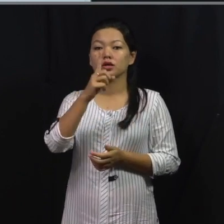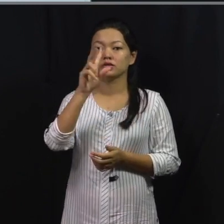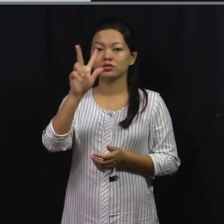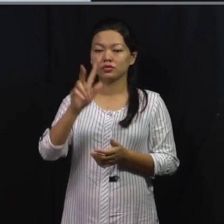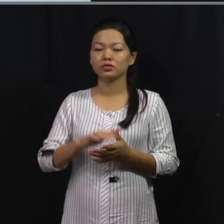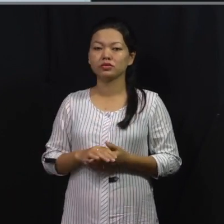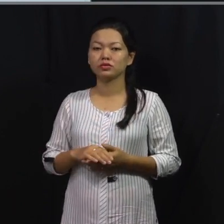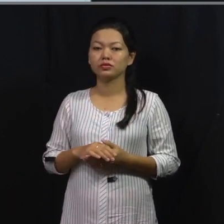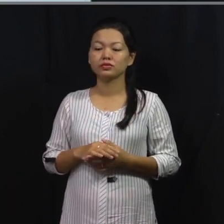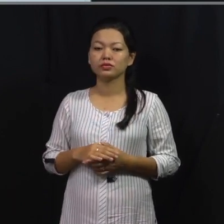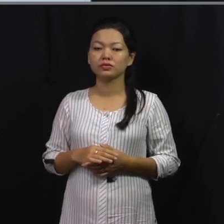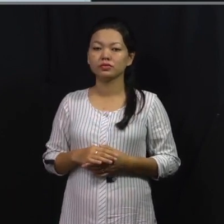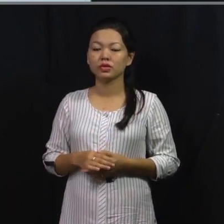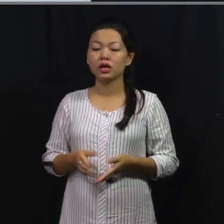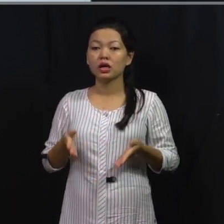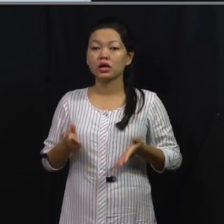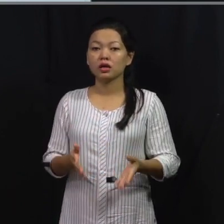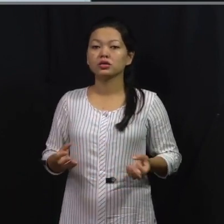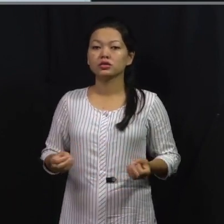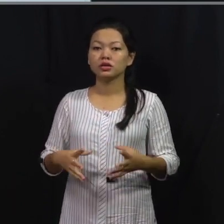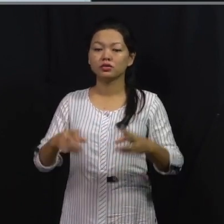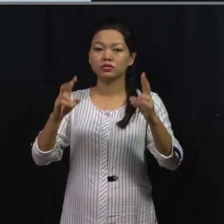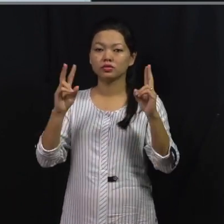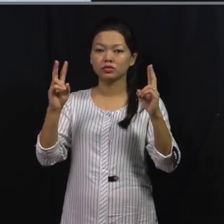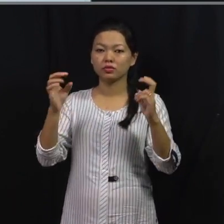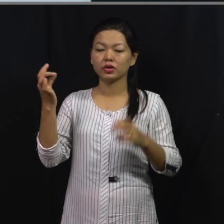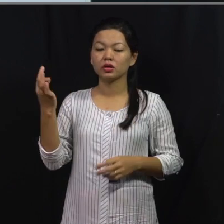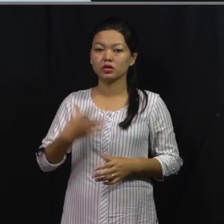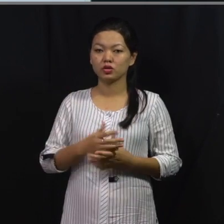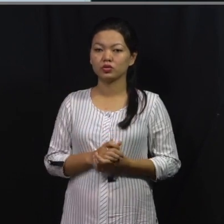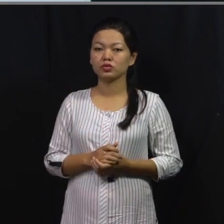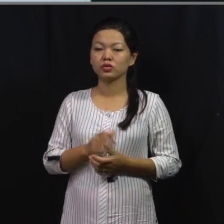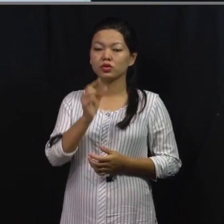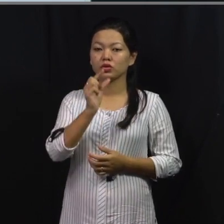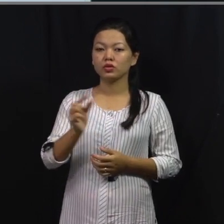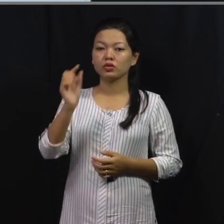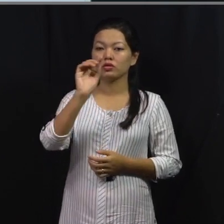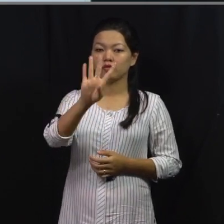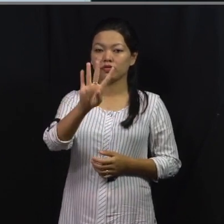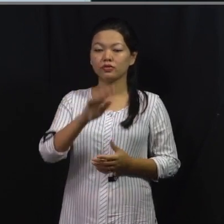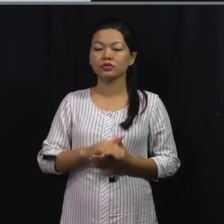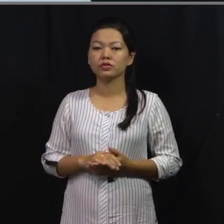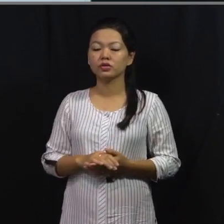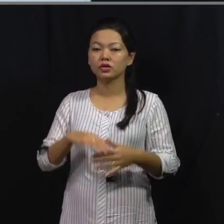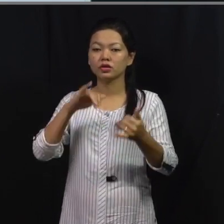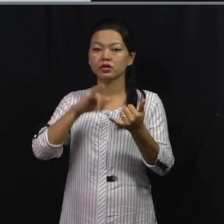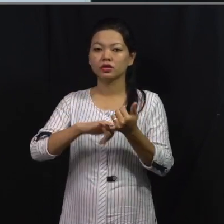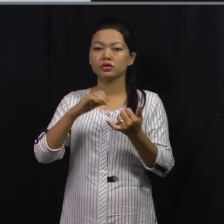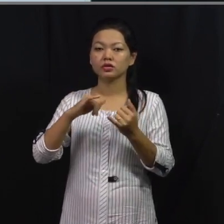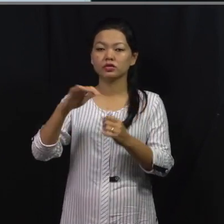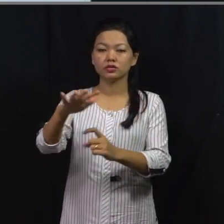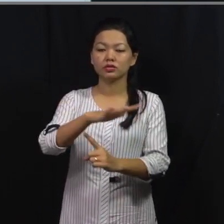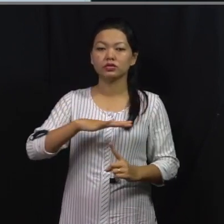and today I would like to begin with a new unit, that is unit number 4, social